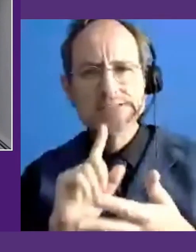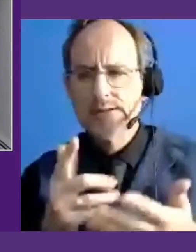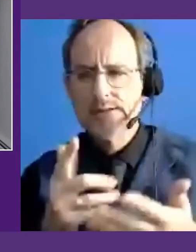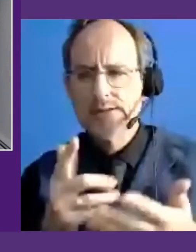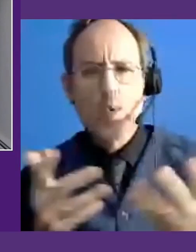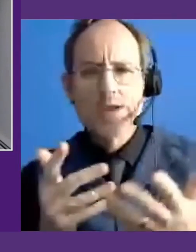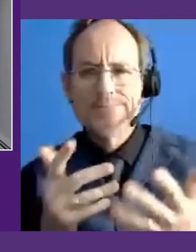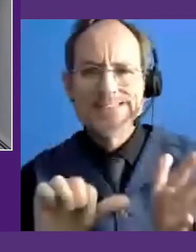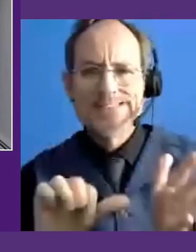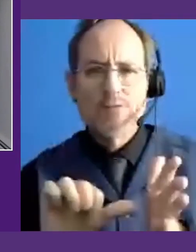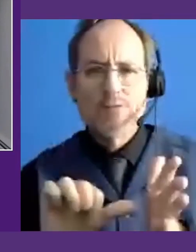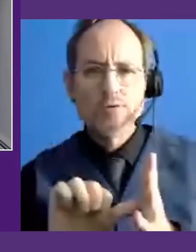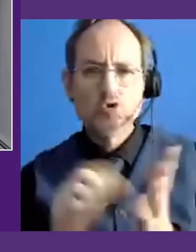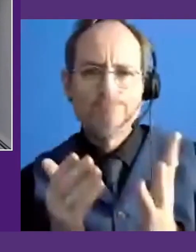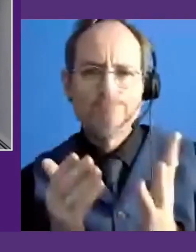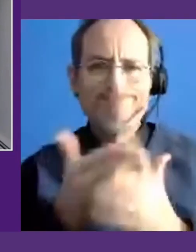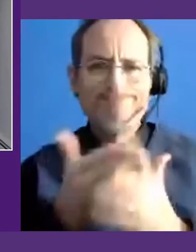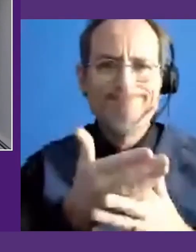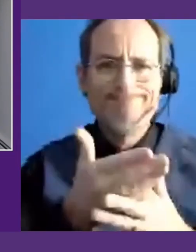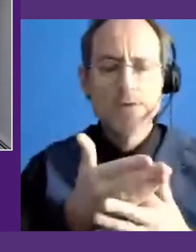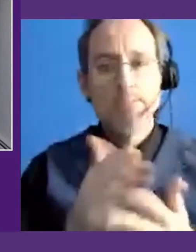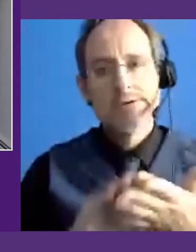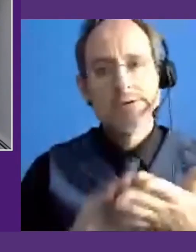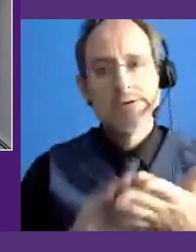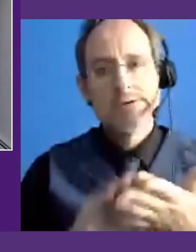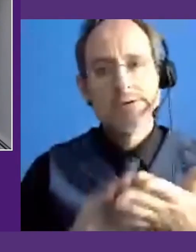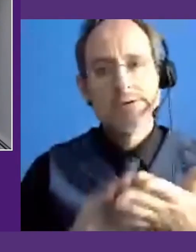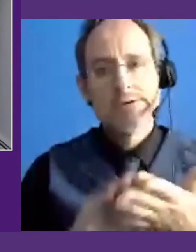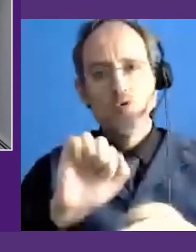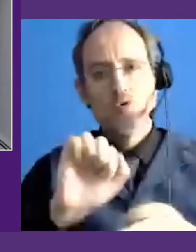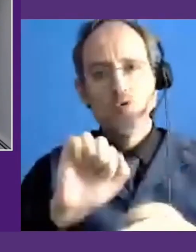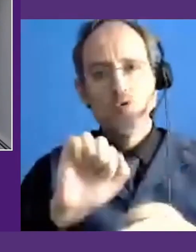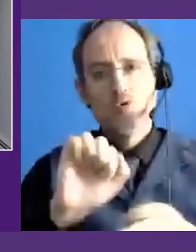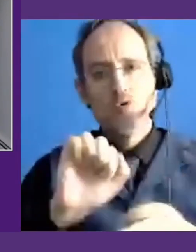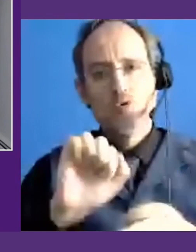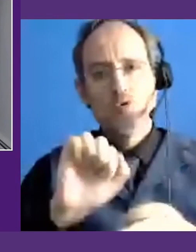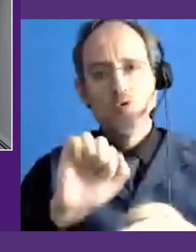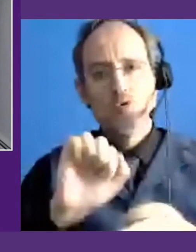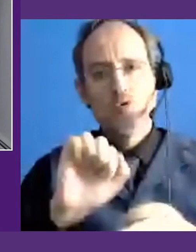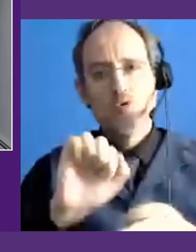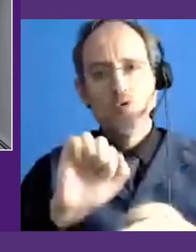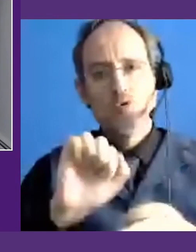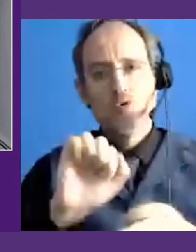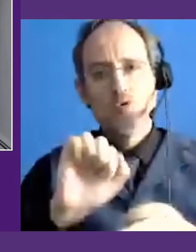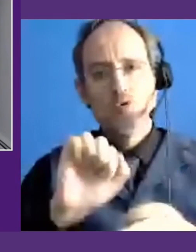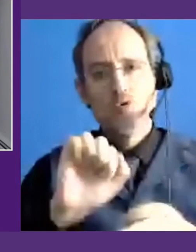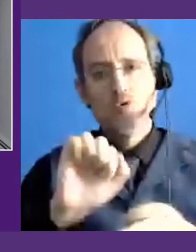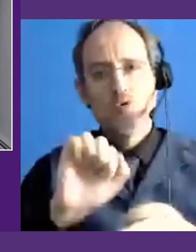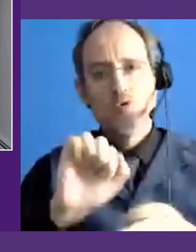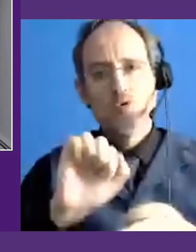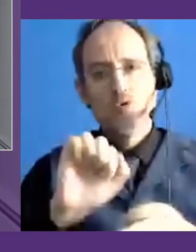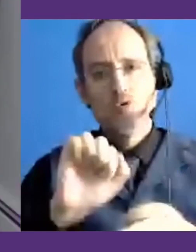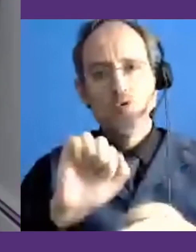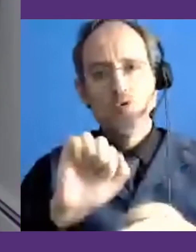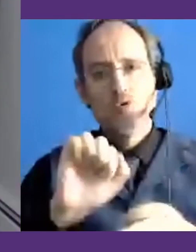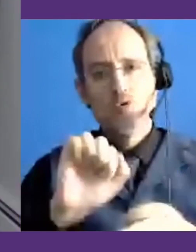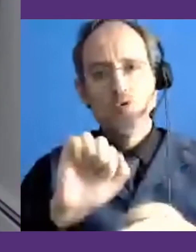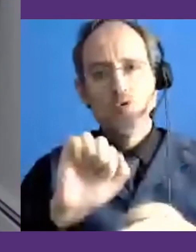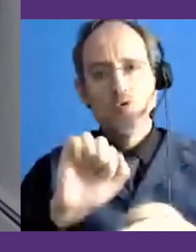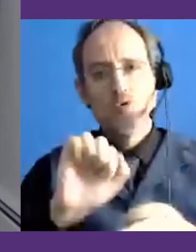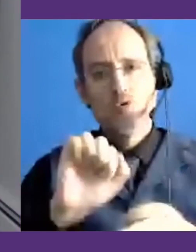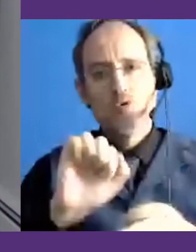working alongside the peers and others in the network is part of their D&I strategy in that sense. Yeah, I think